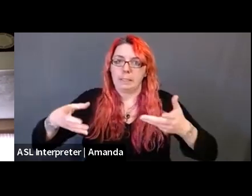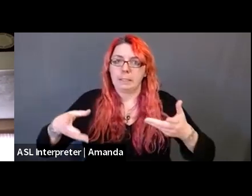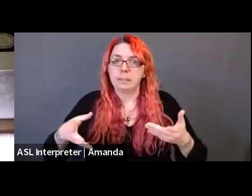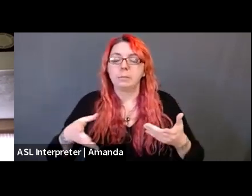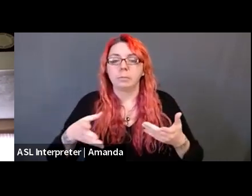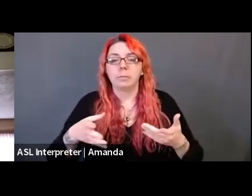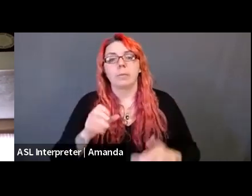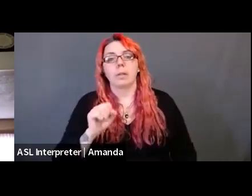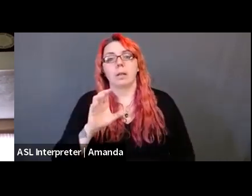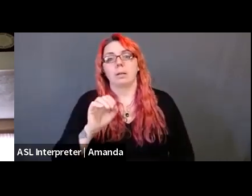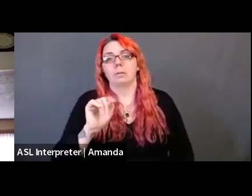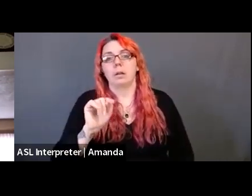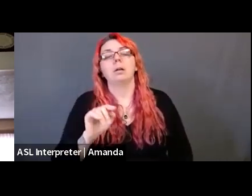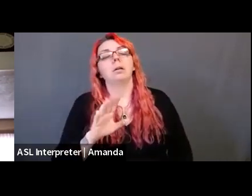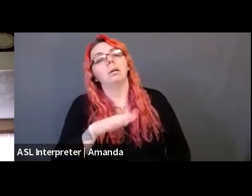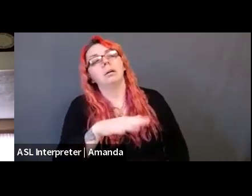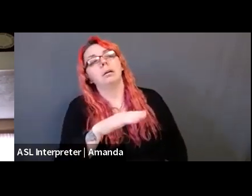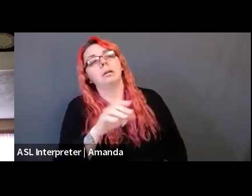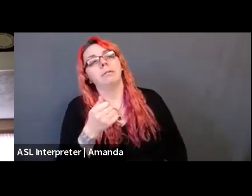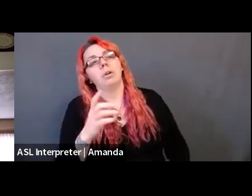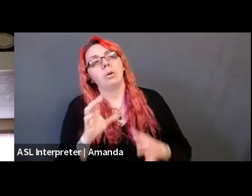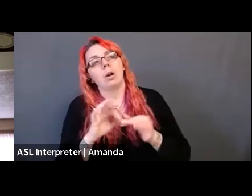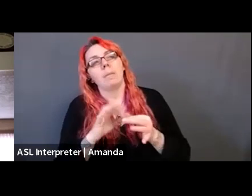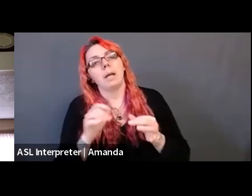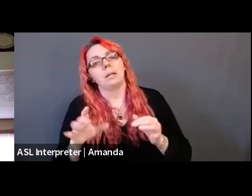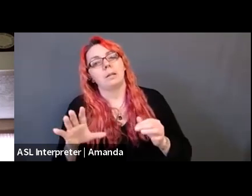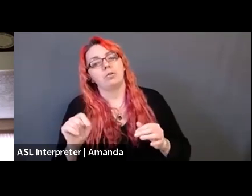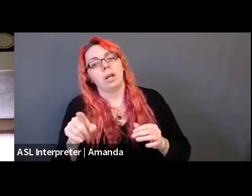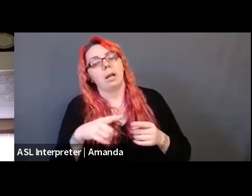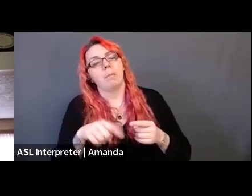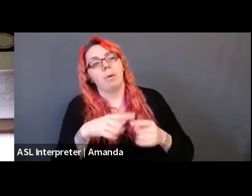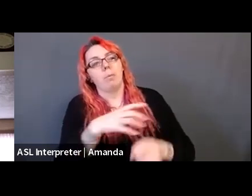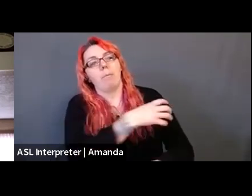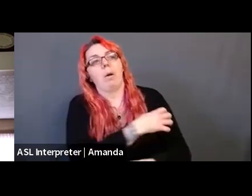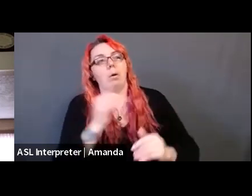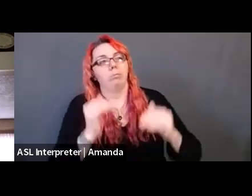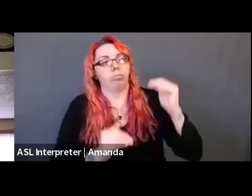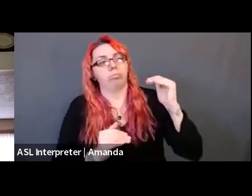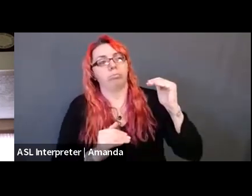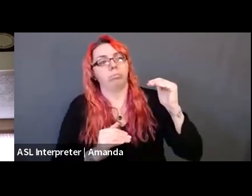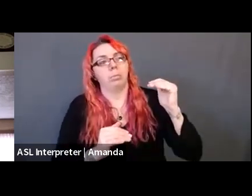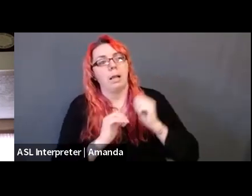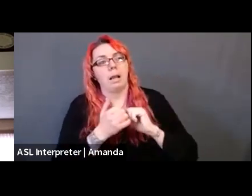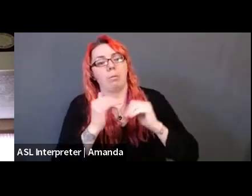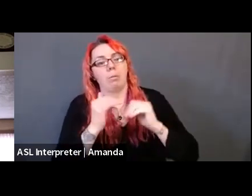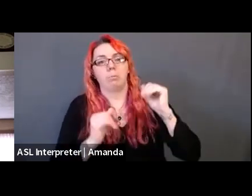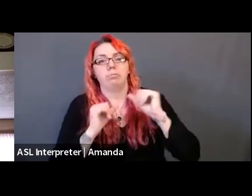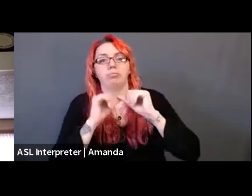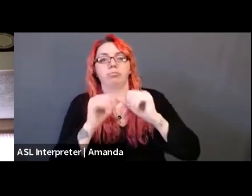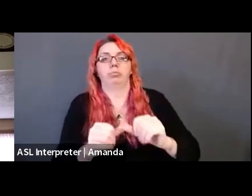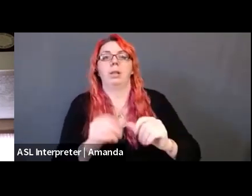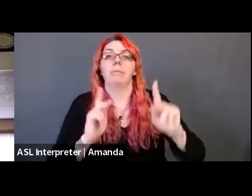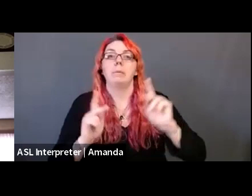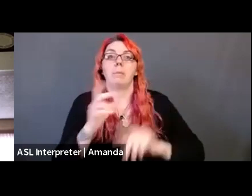power differential and how it's perpetuated from Anna. Thank you, Anna. And that refusal to listen, or that you have